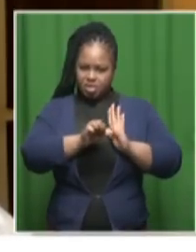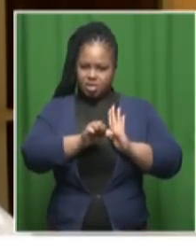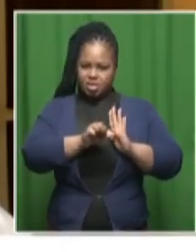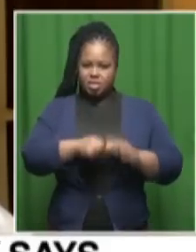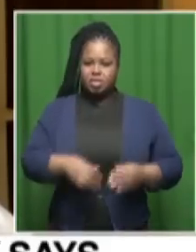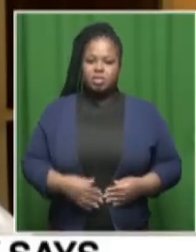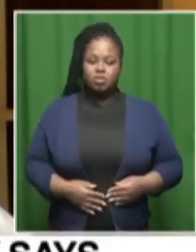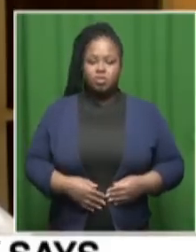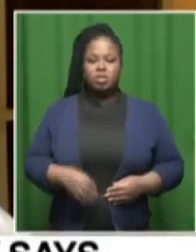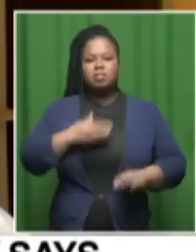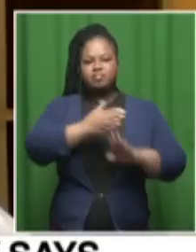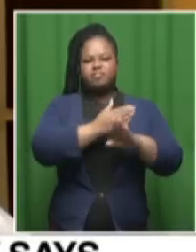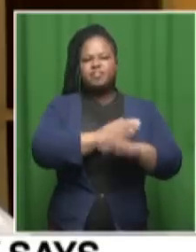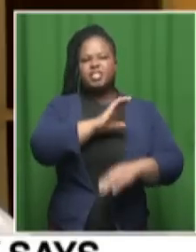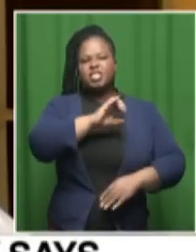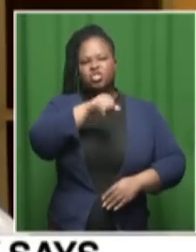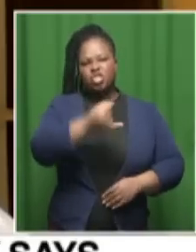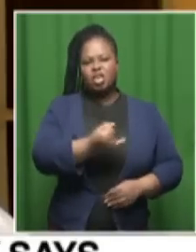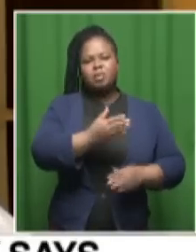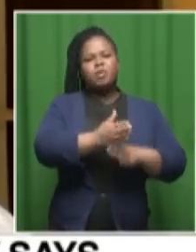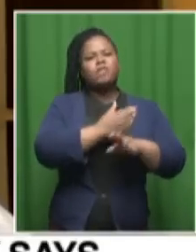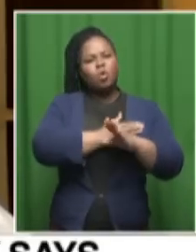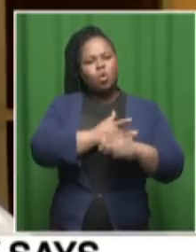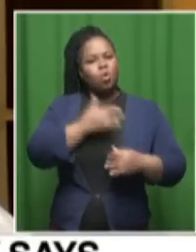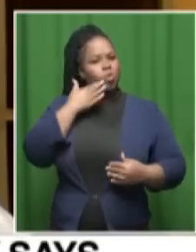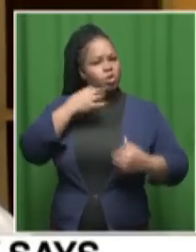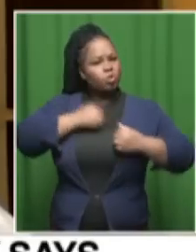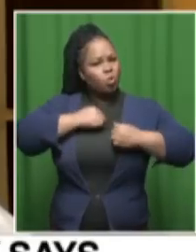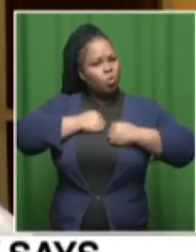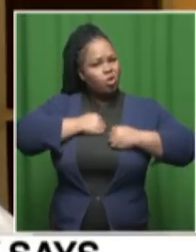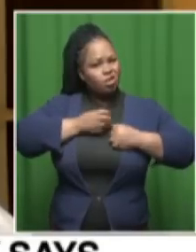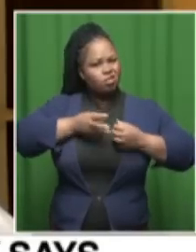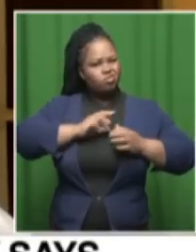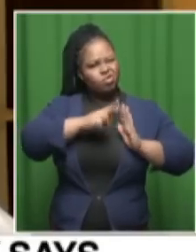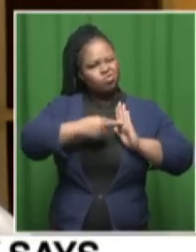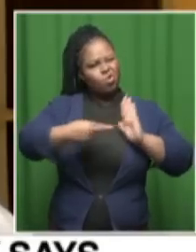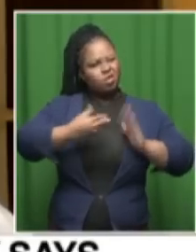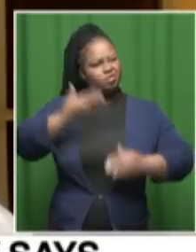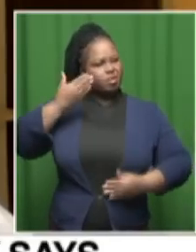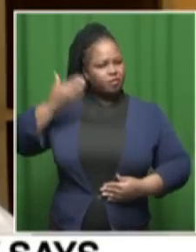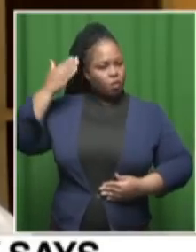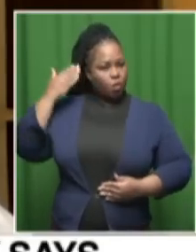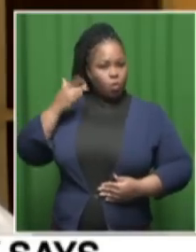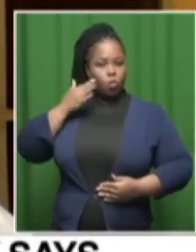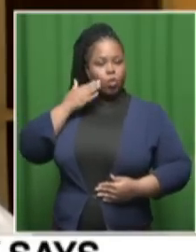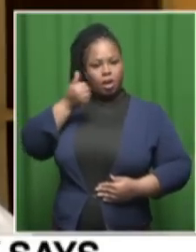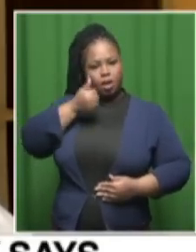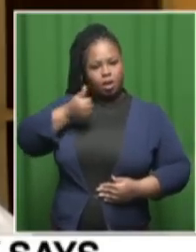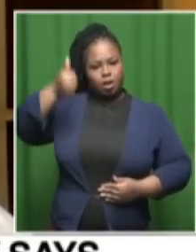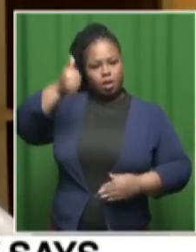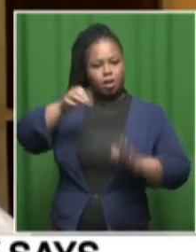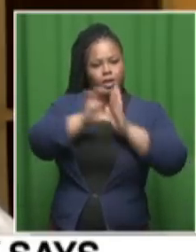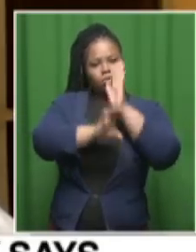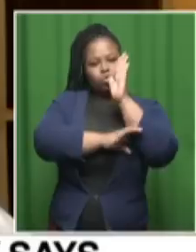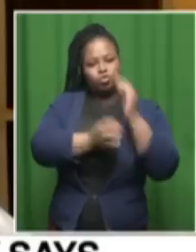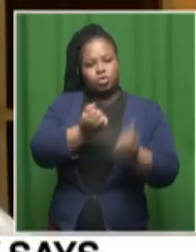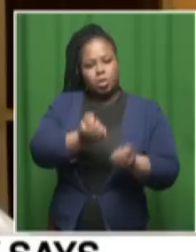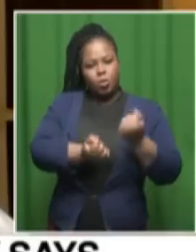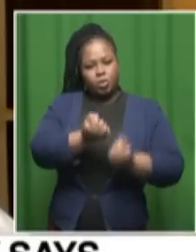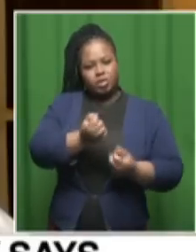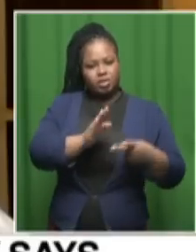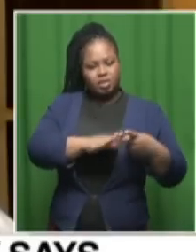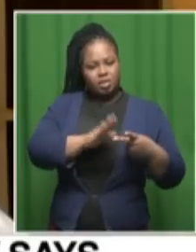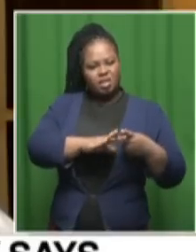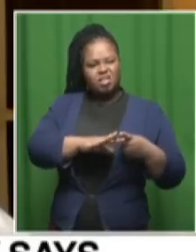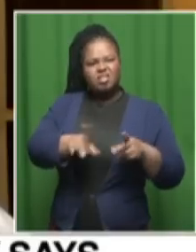the former Chief Justice played in terms of his own kind of role as the head of the Constitutional Court, but also in terms of